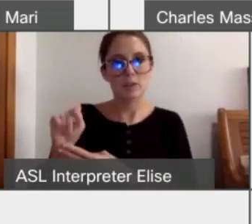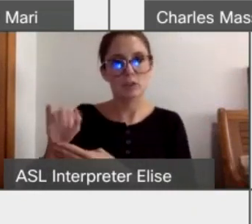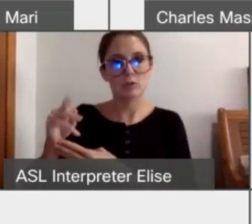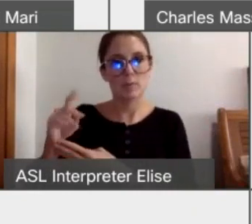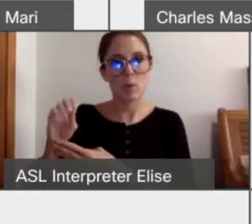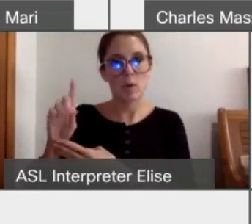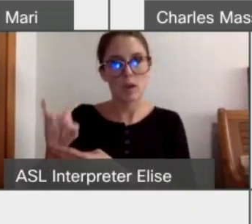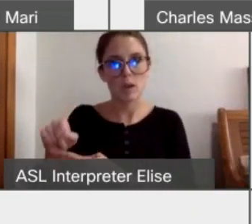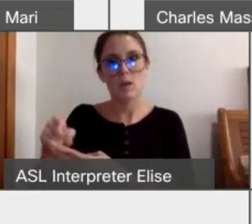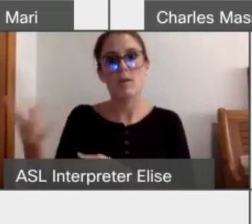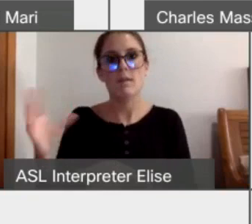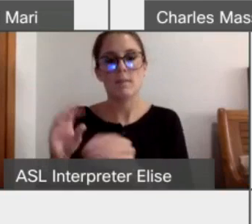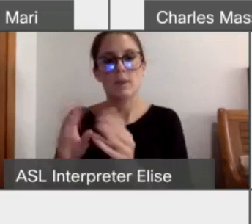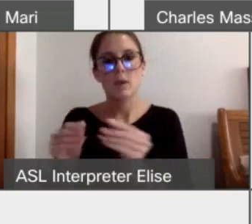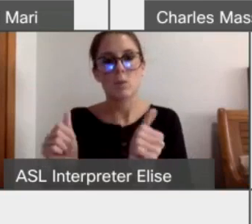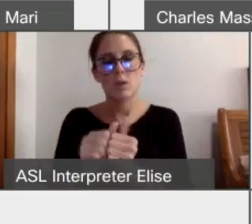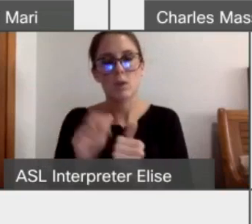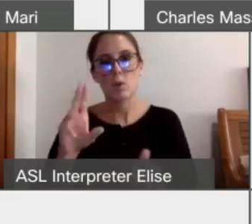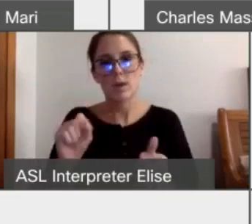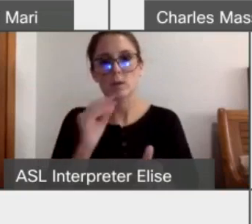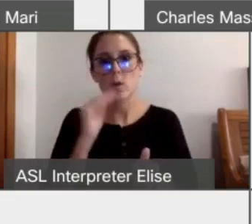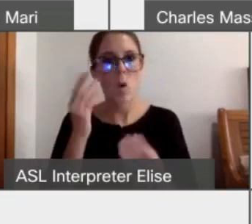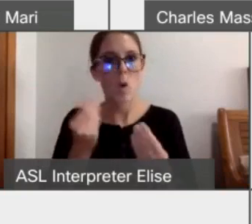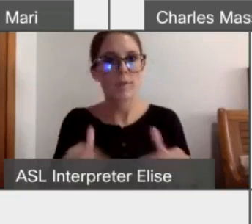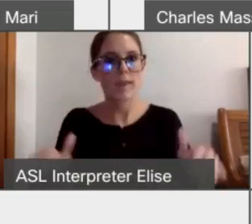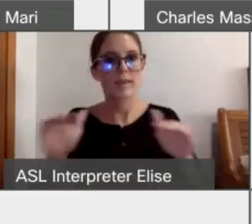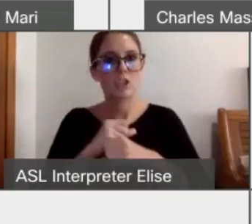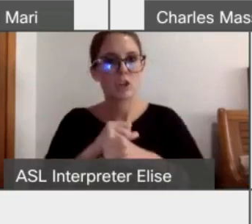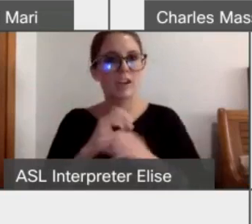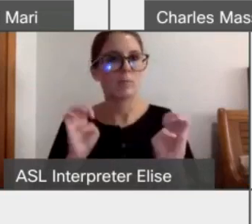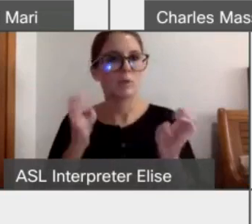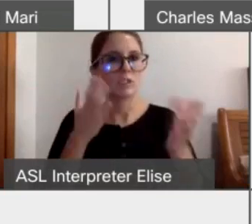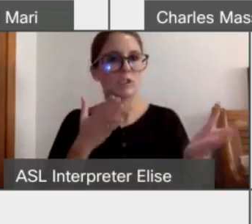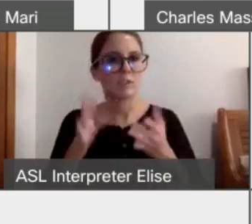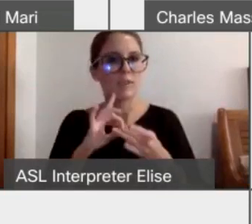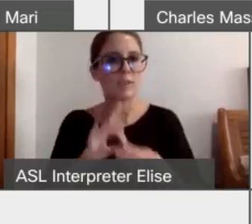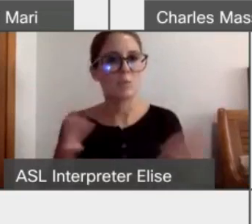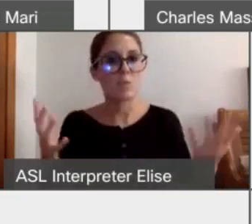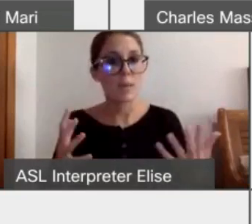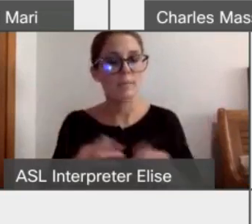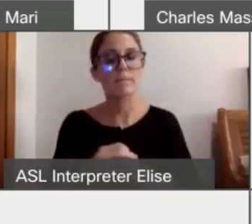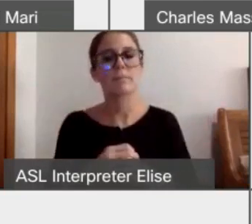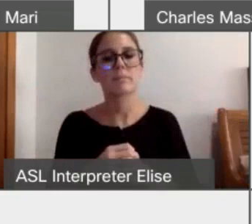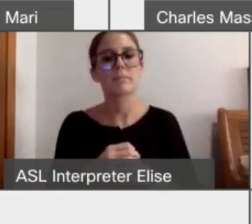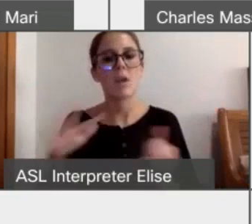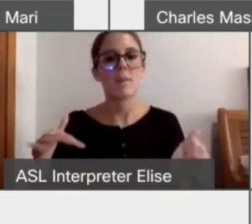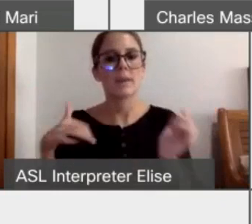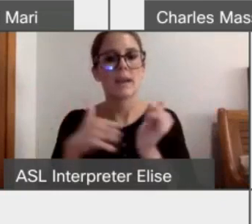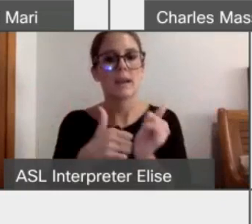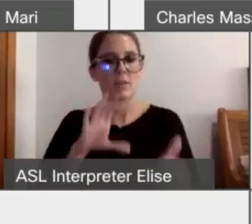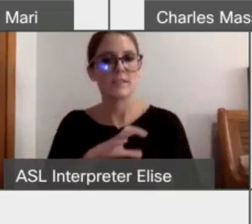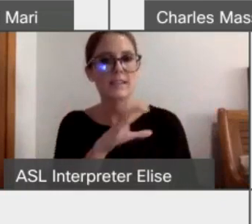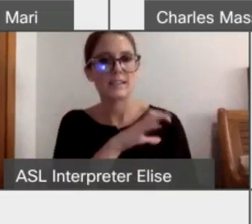meetings with the New York State Division of Homeland Security and Emergency Services regarding the updating of the Citizens Preparedness